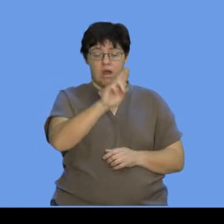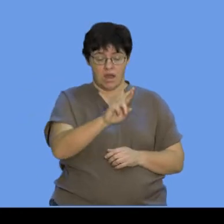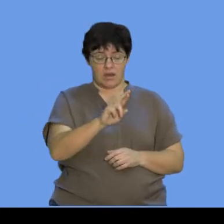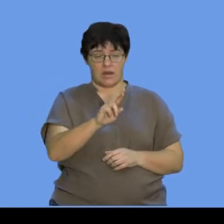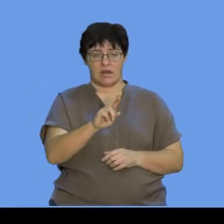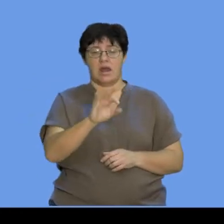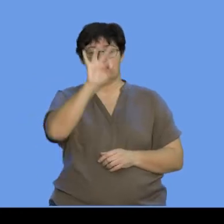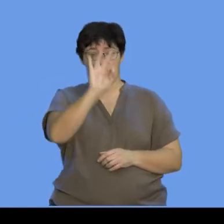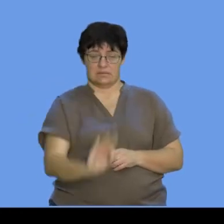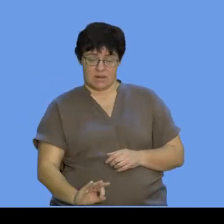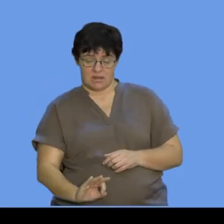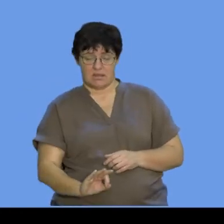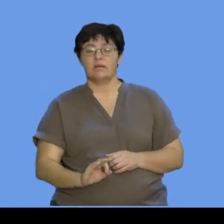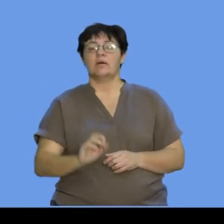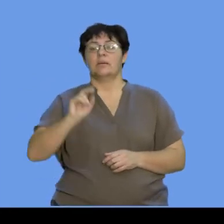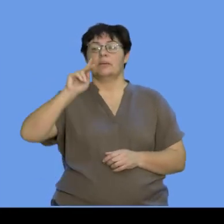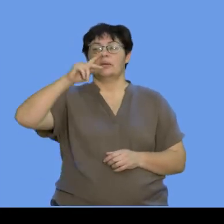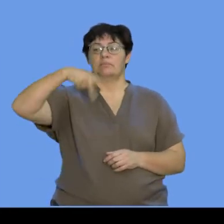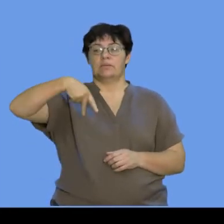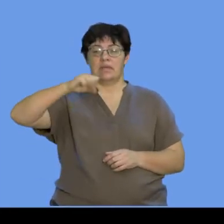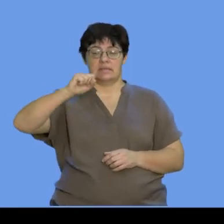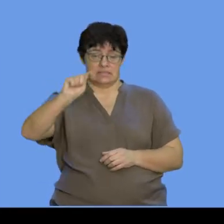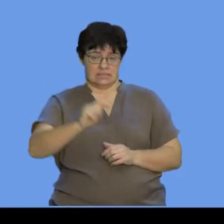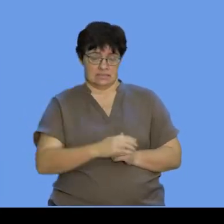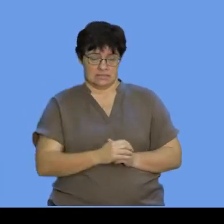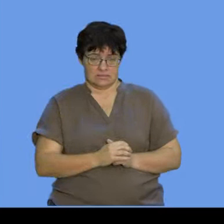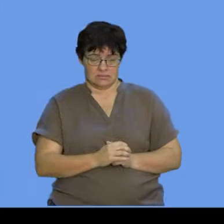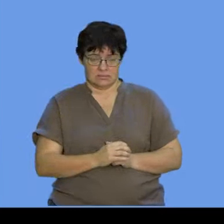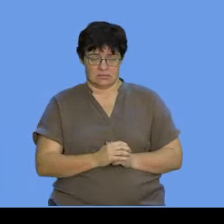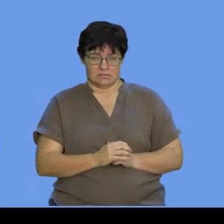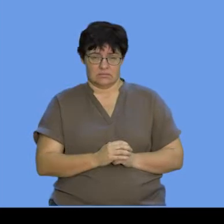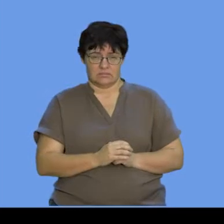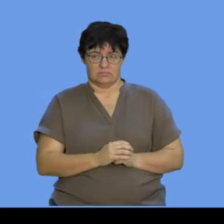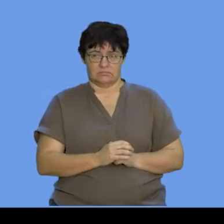PQR was similar to PST.